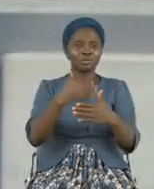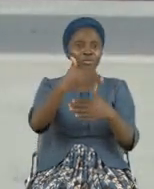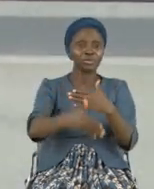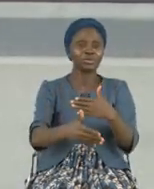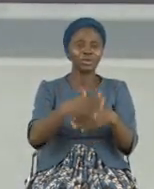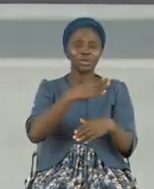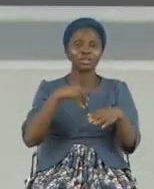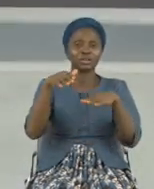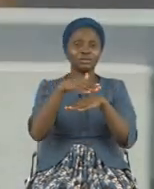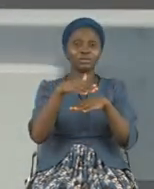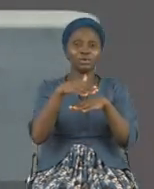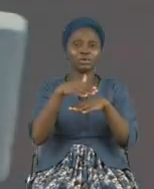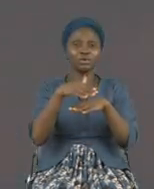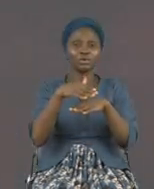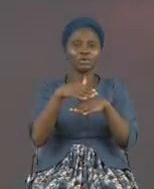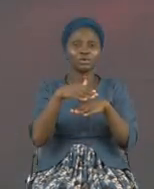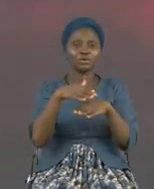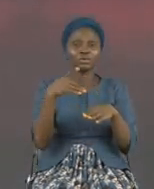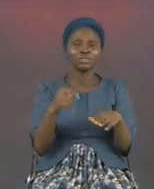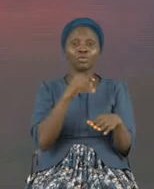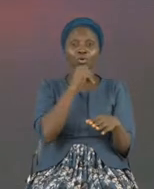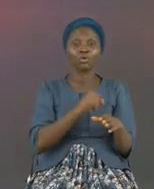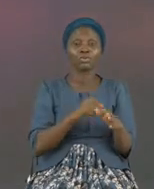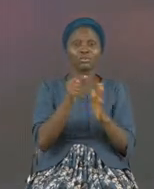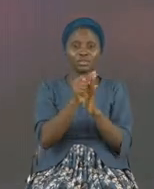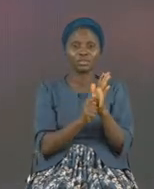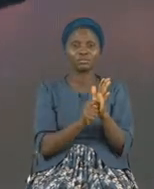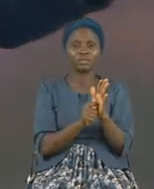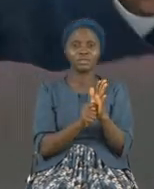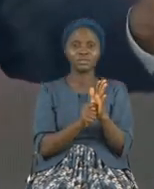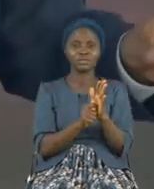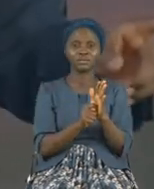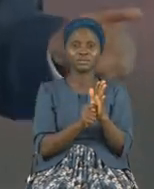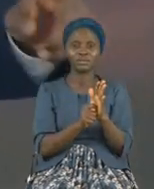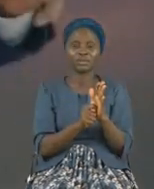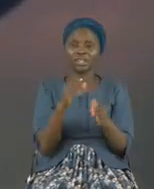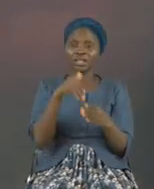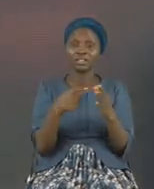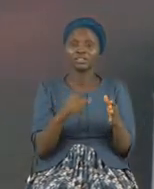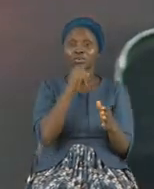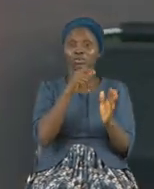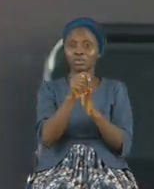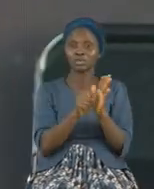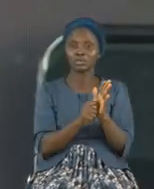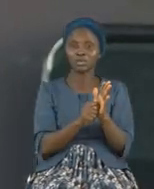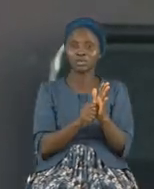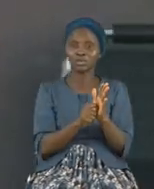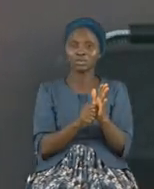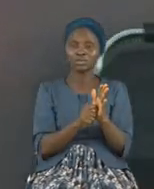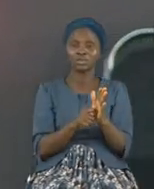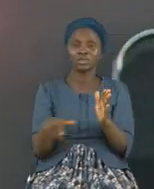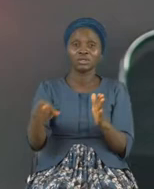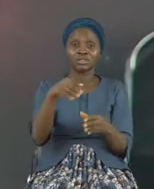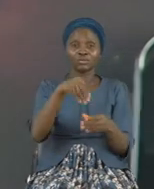above the Old Testament? In the Old Testament, they put Jeremiah in jail, in